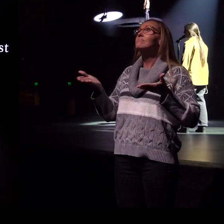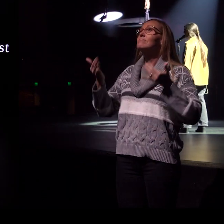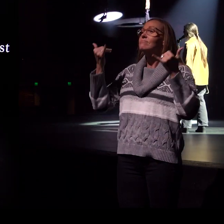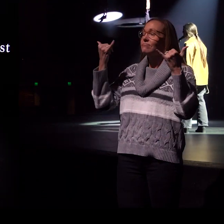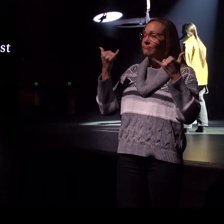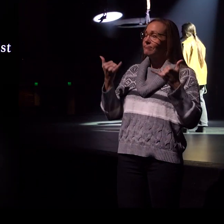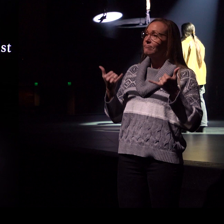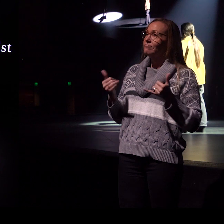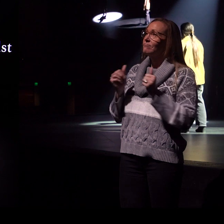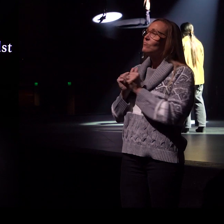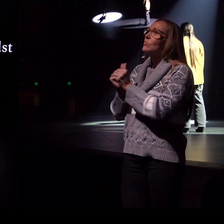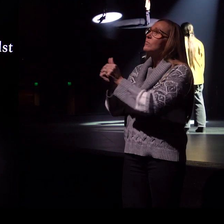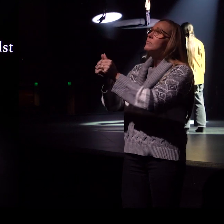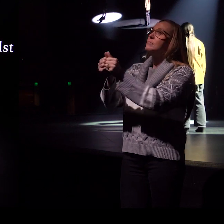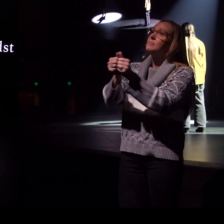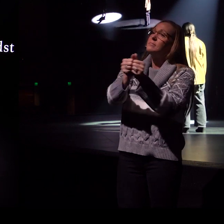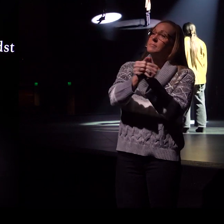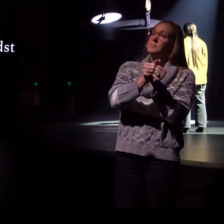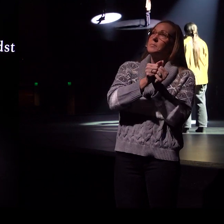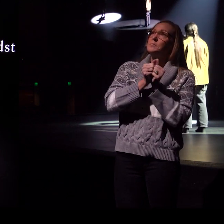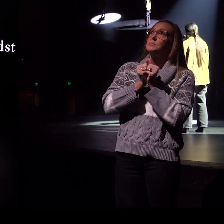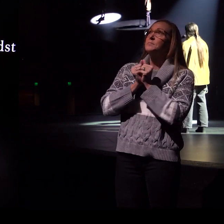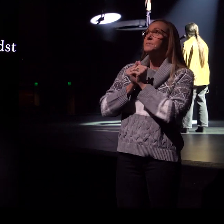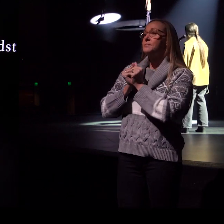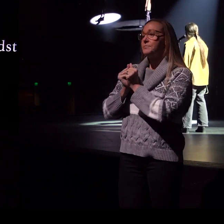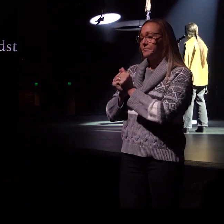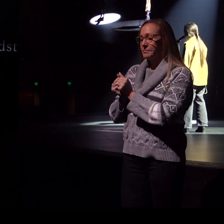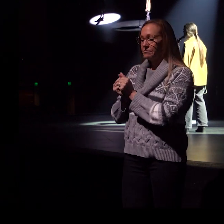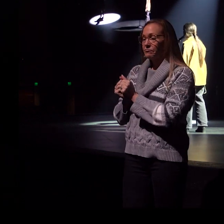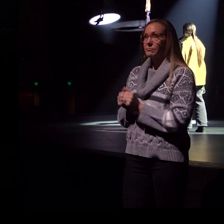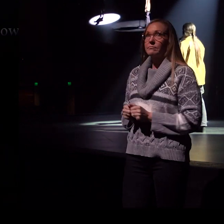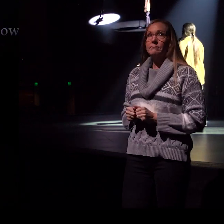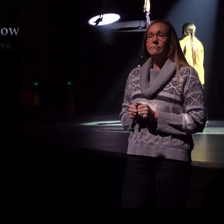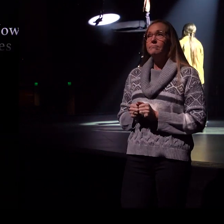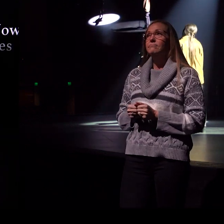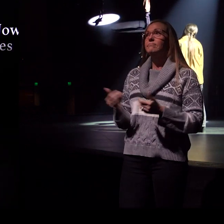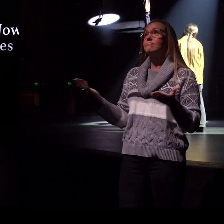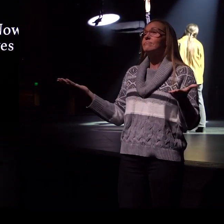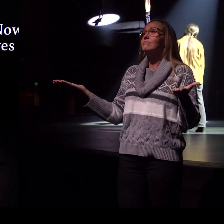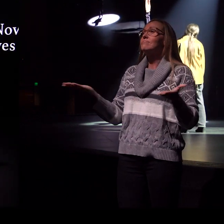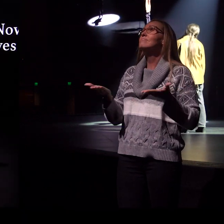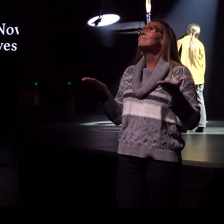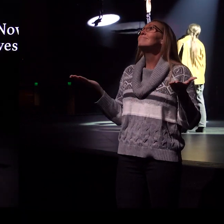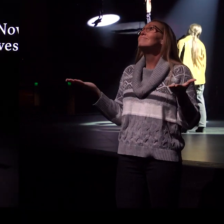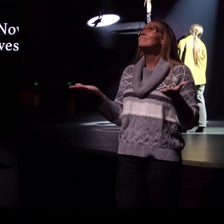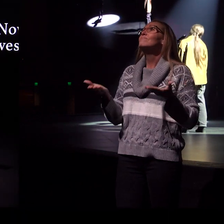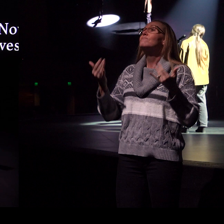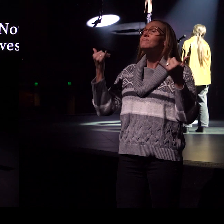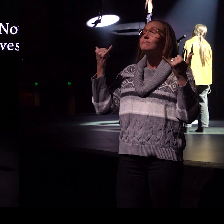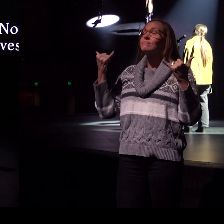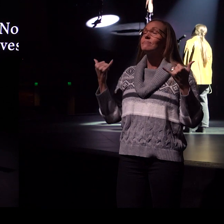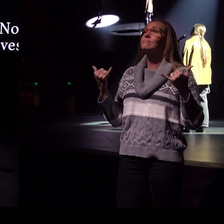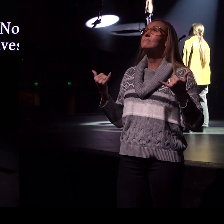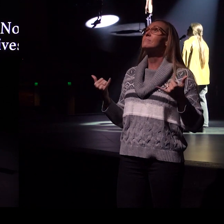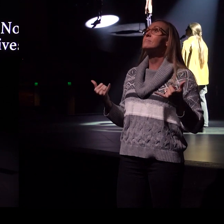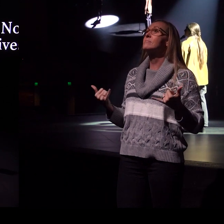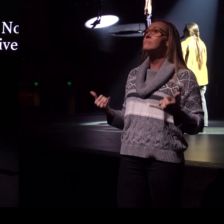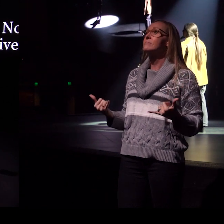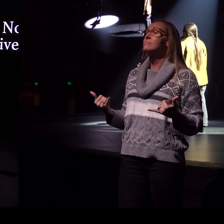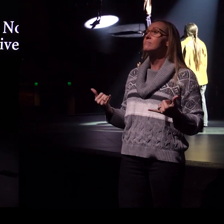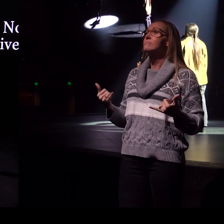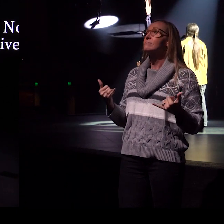now in our midst. Here and now,